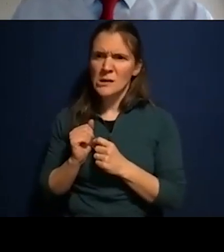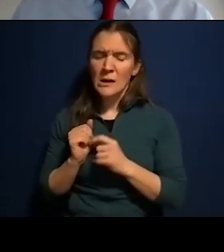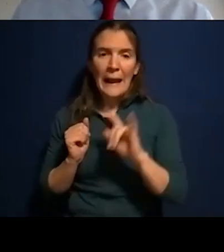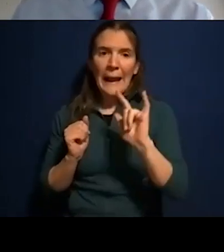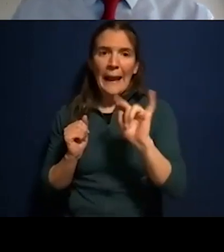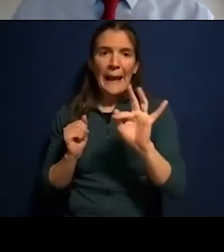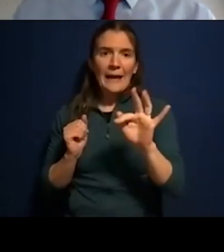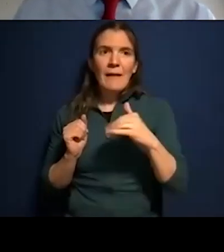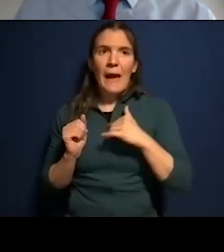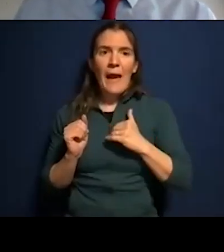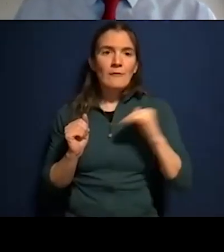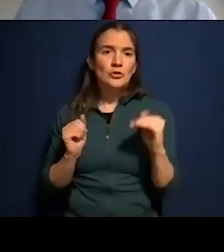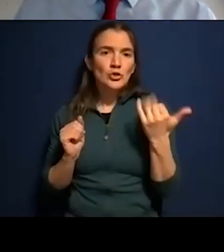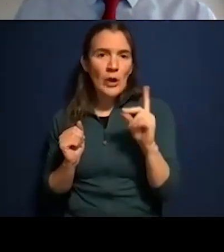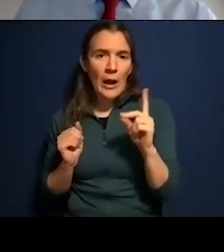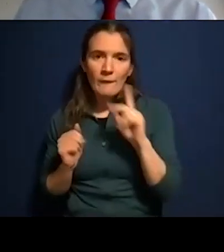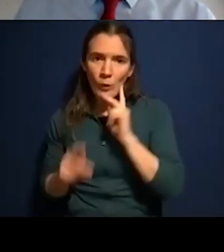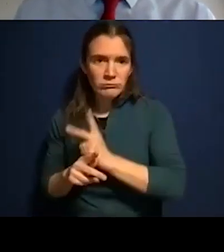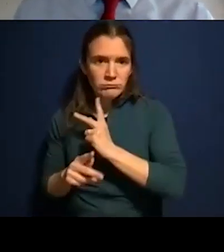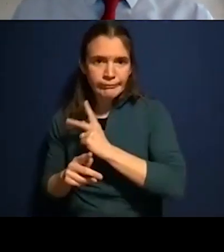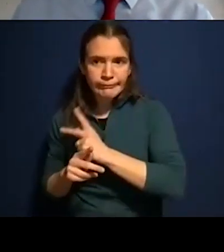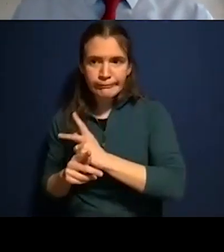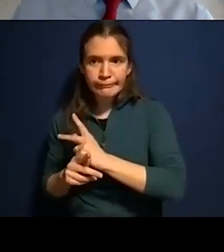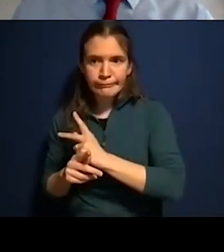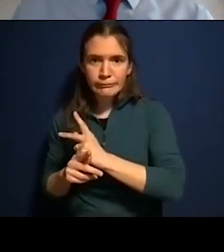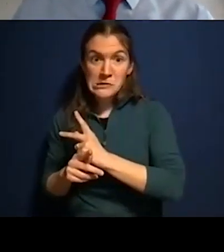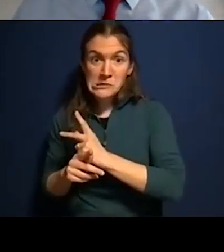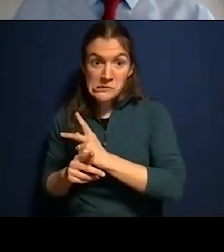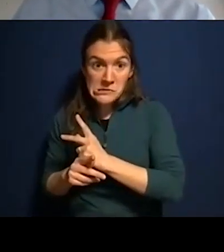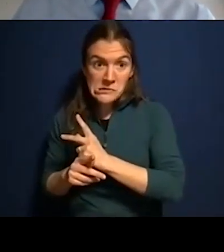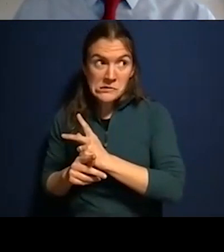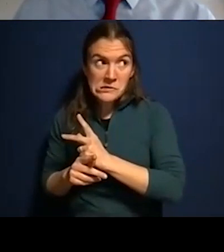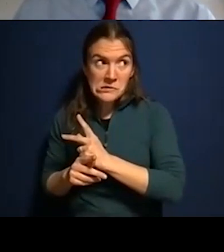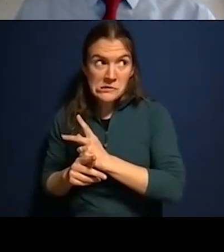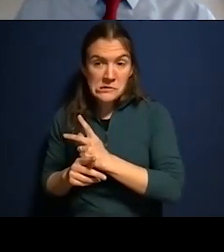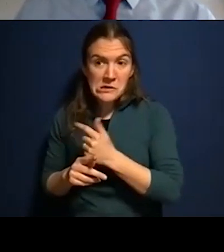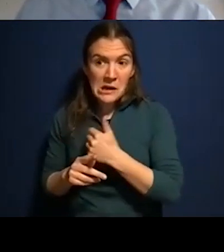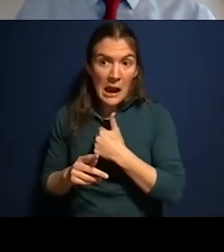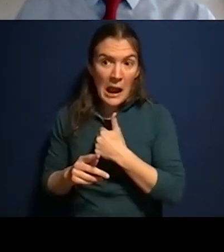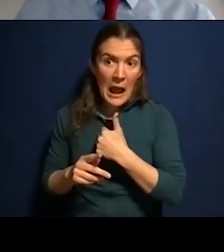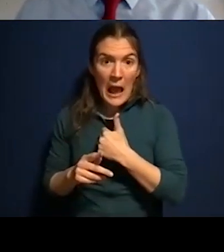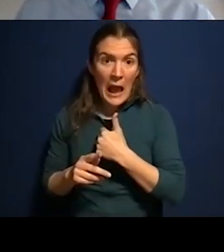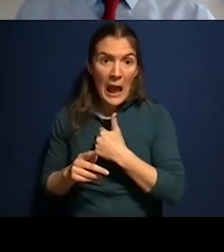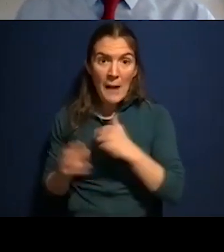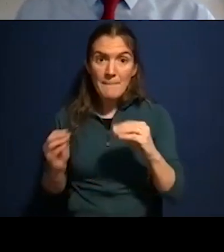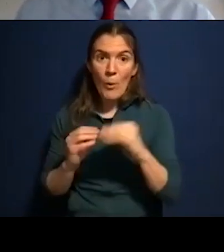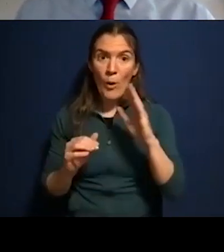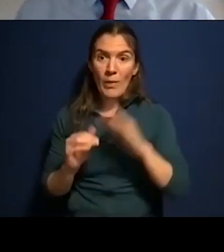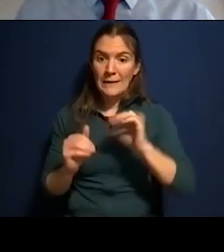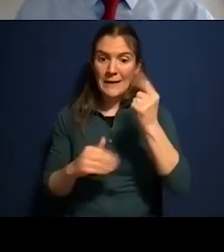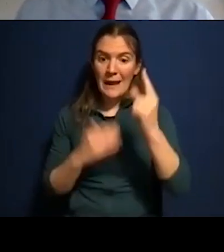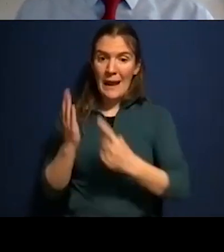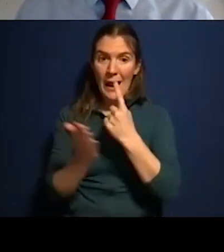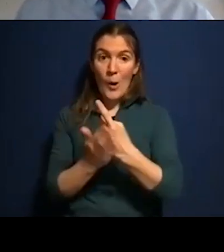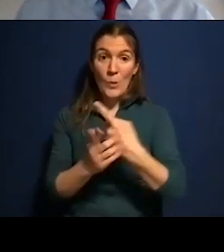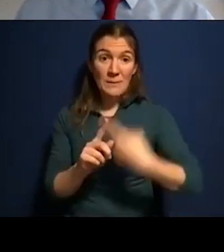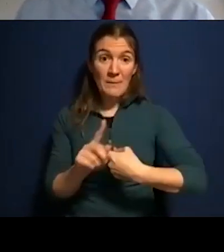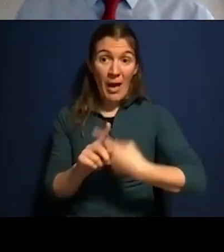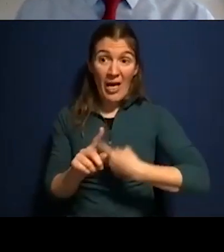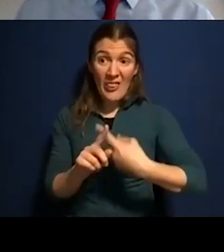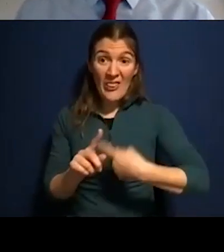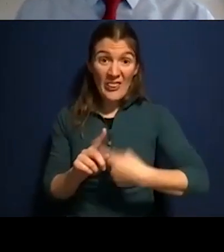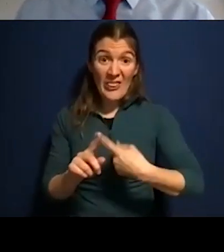if it's a childcare situation and you go beyond the, what I was describing as 10 hours per month of pretty